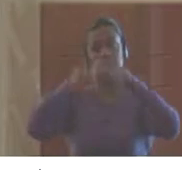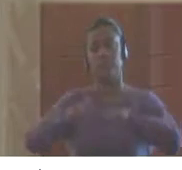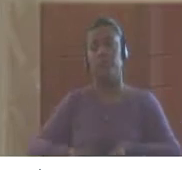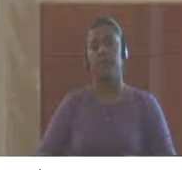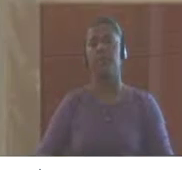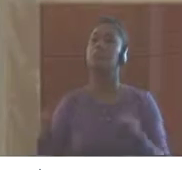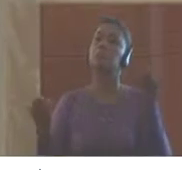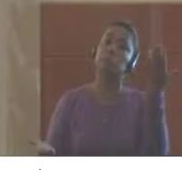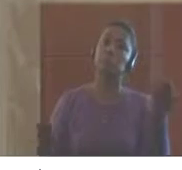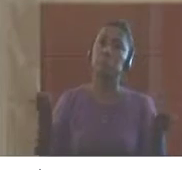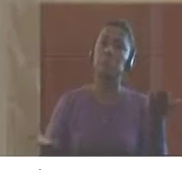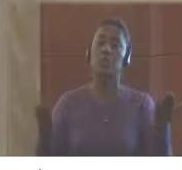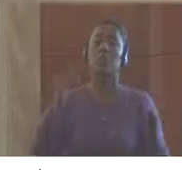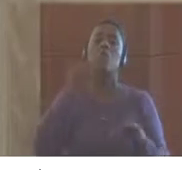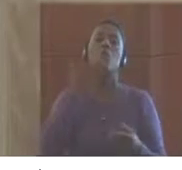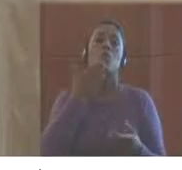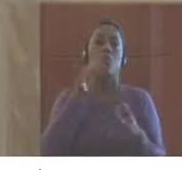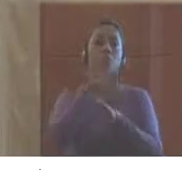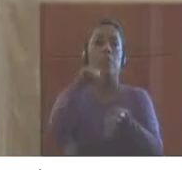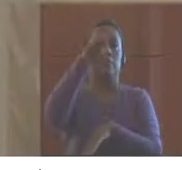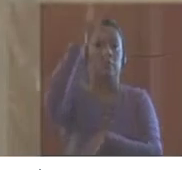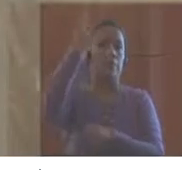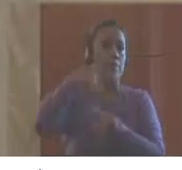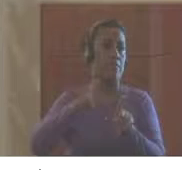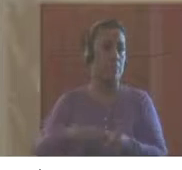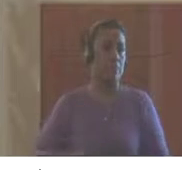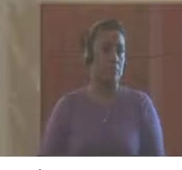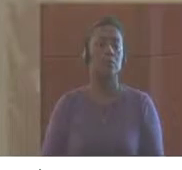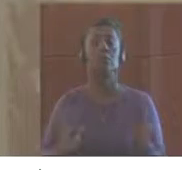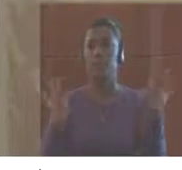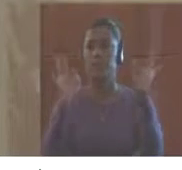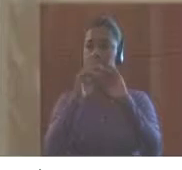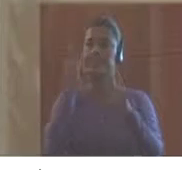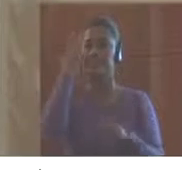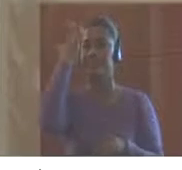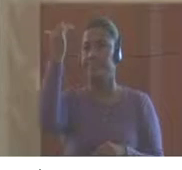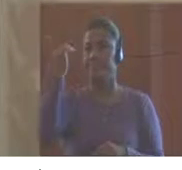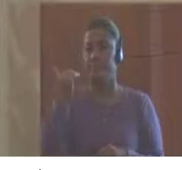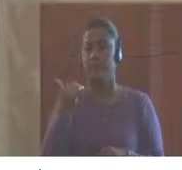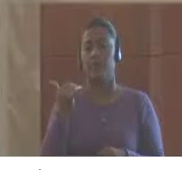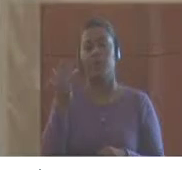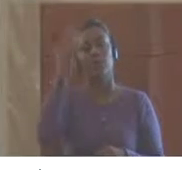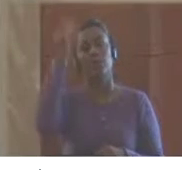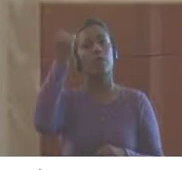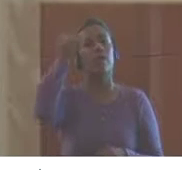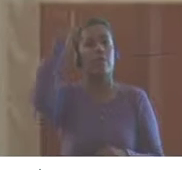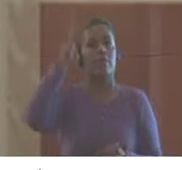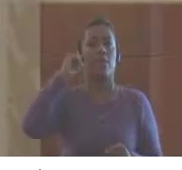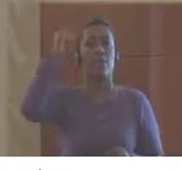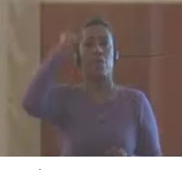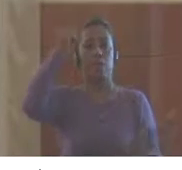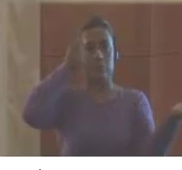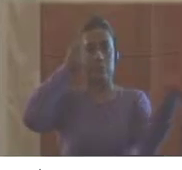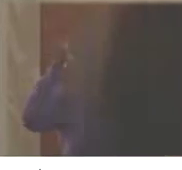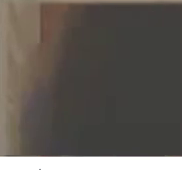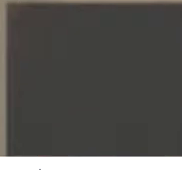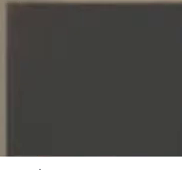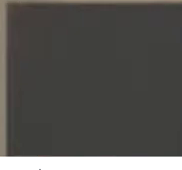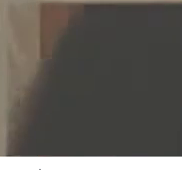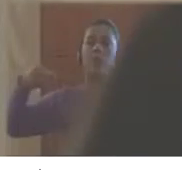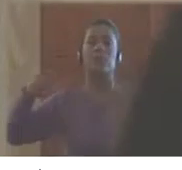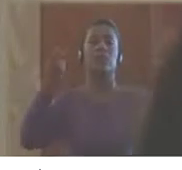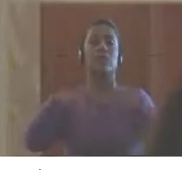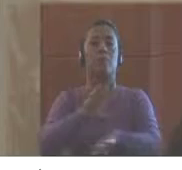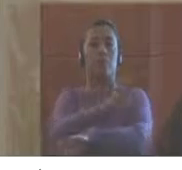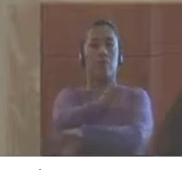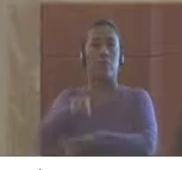to several opinions and there are many possible schemes, and especially this idea of governance on a